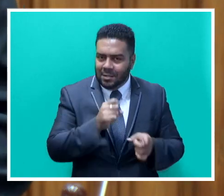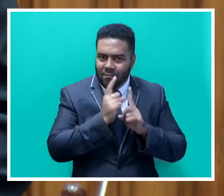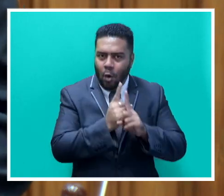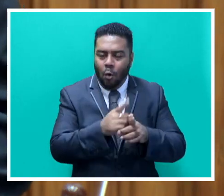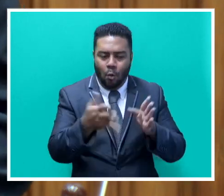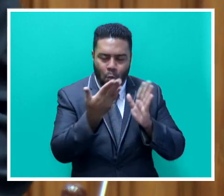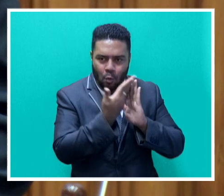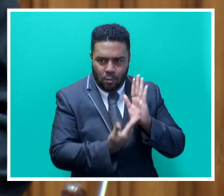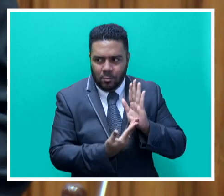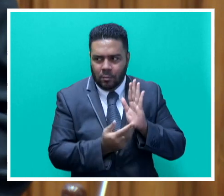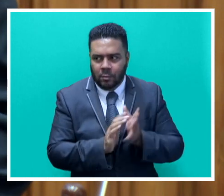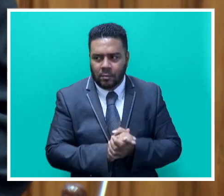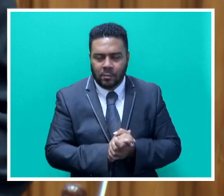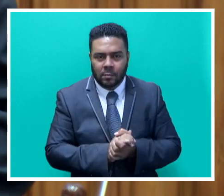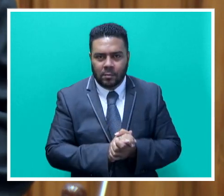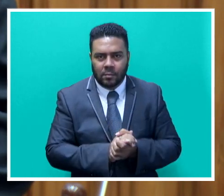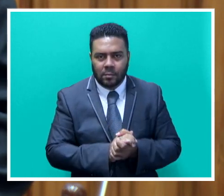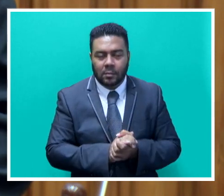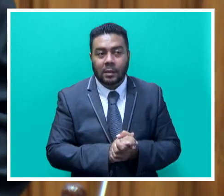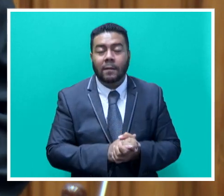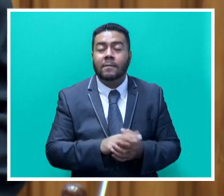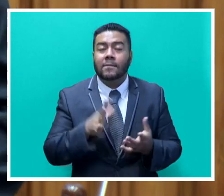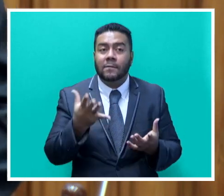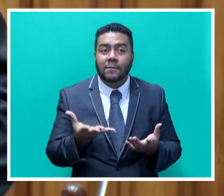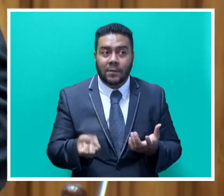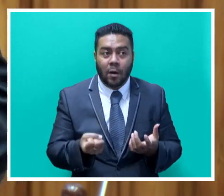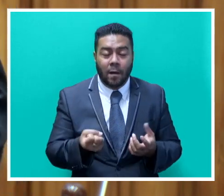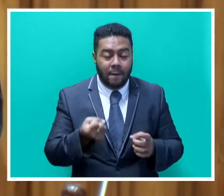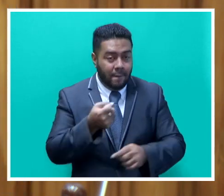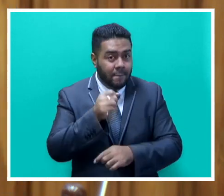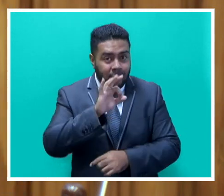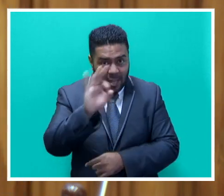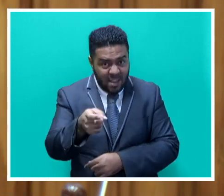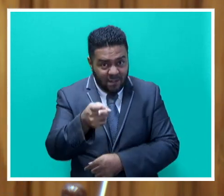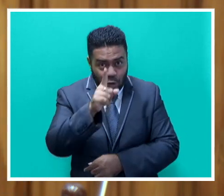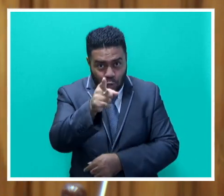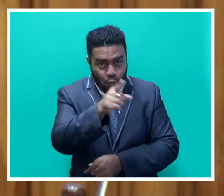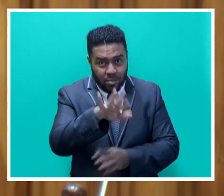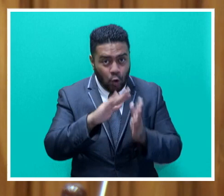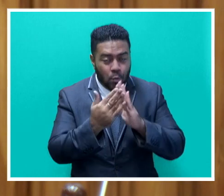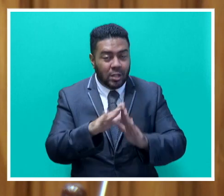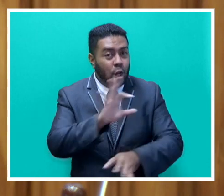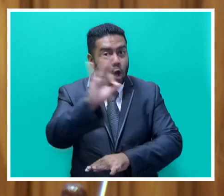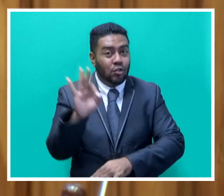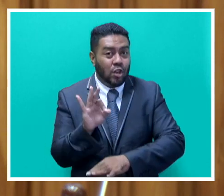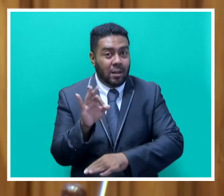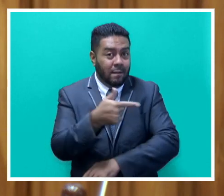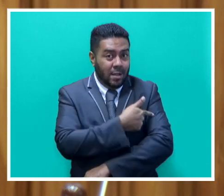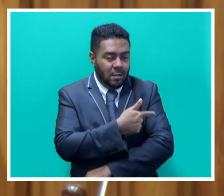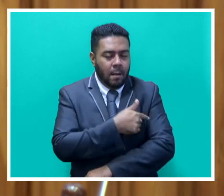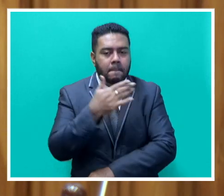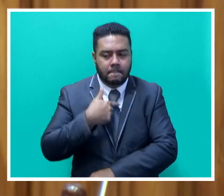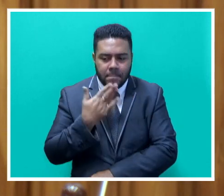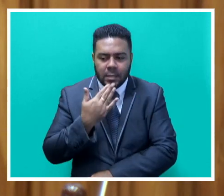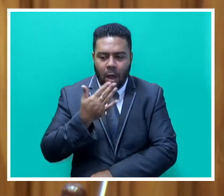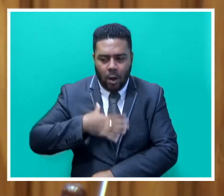compulsory. For those in the community who are yet to be vaccinated, I want to again remind you to listen to the facts and not be